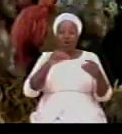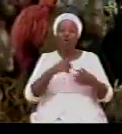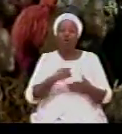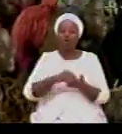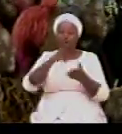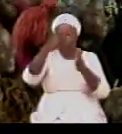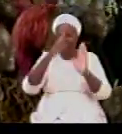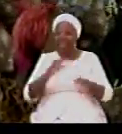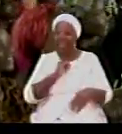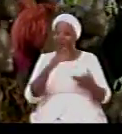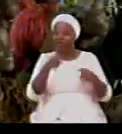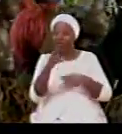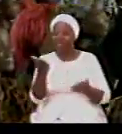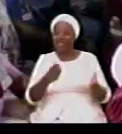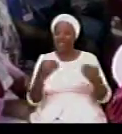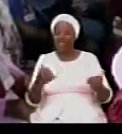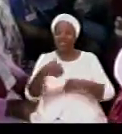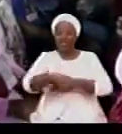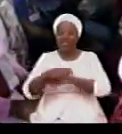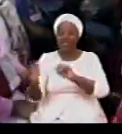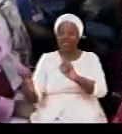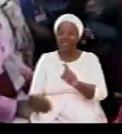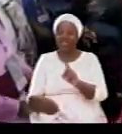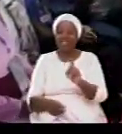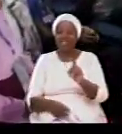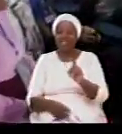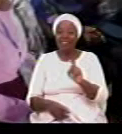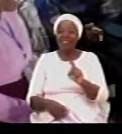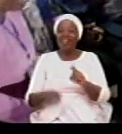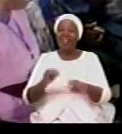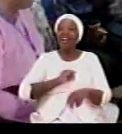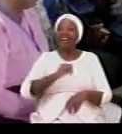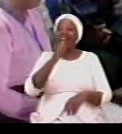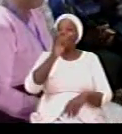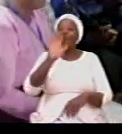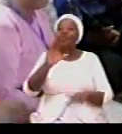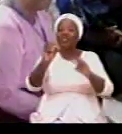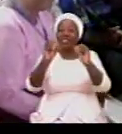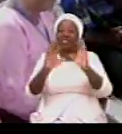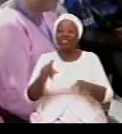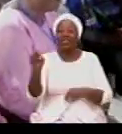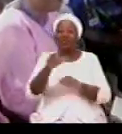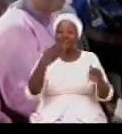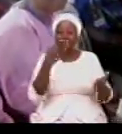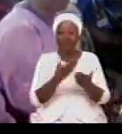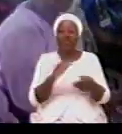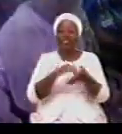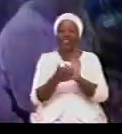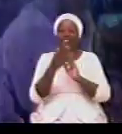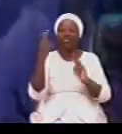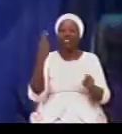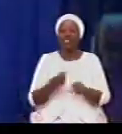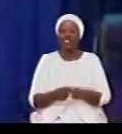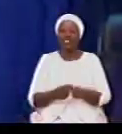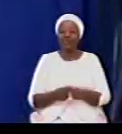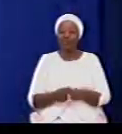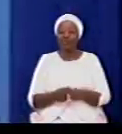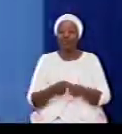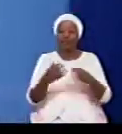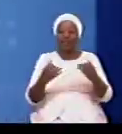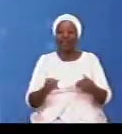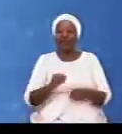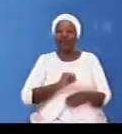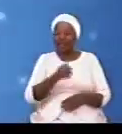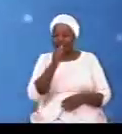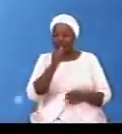Yeah. I am your teacher, you will do well. And now, I'm talking about when I was at university, because I was